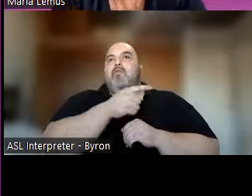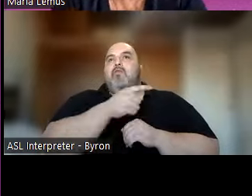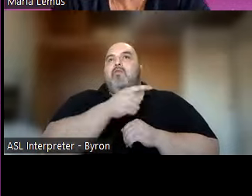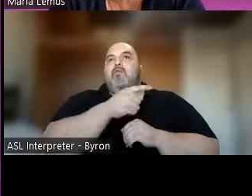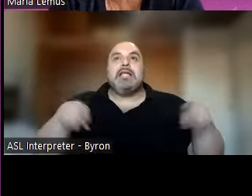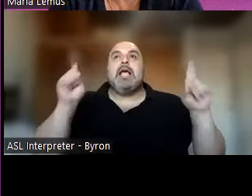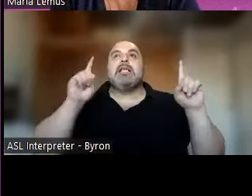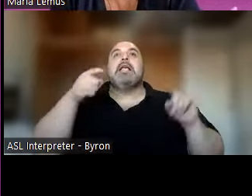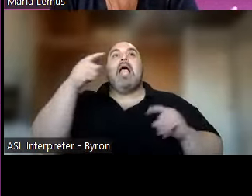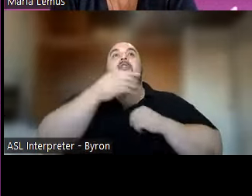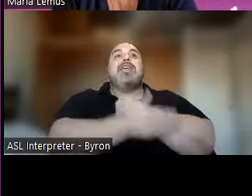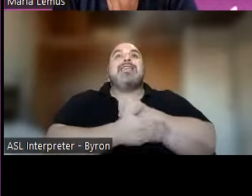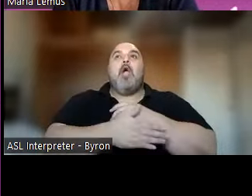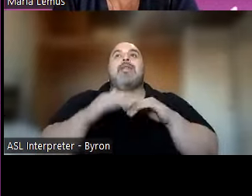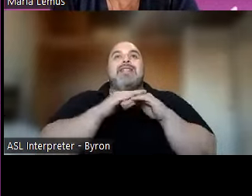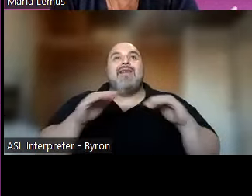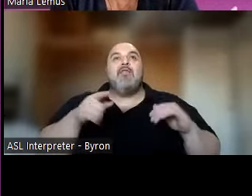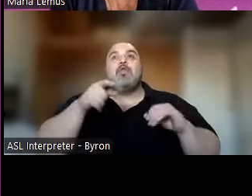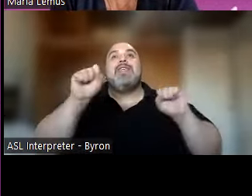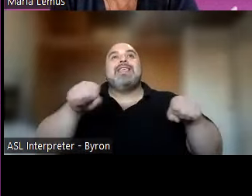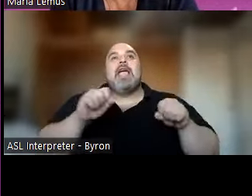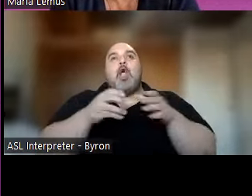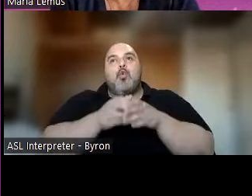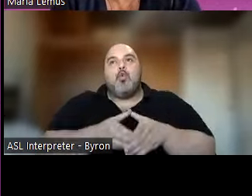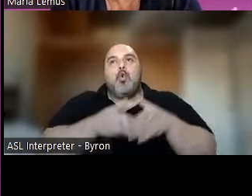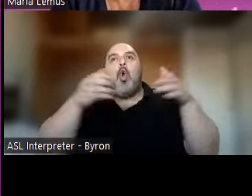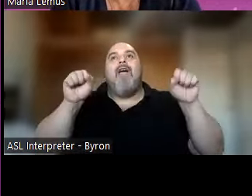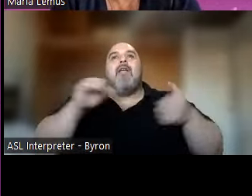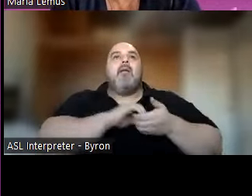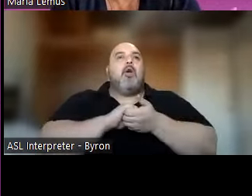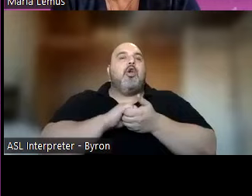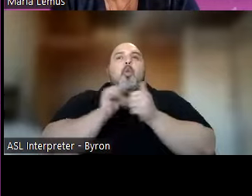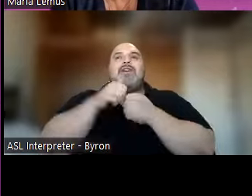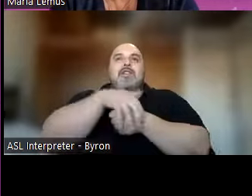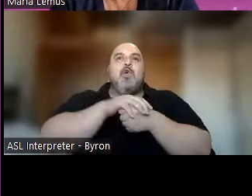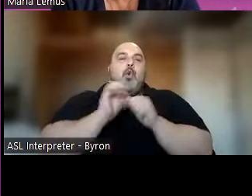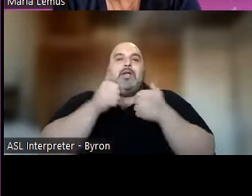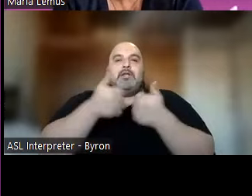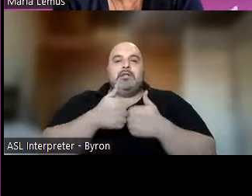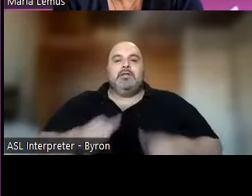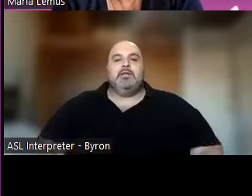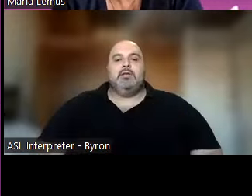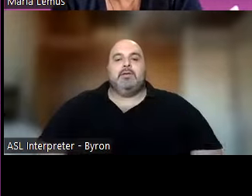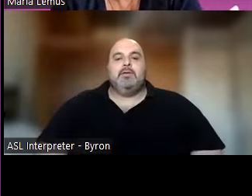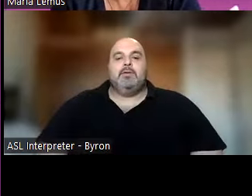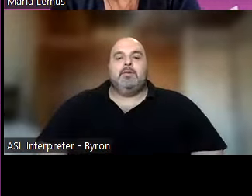success at the county level so that they can grow and they can partner with local agencies.